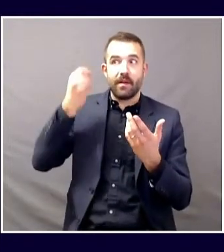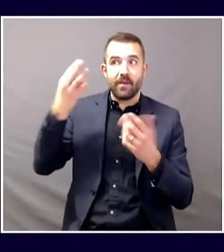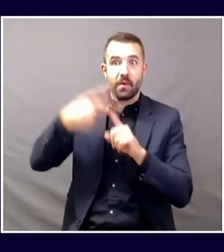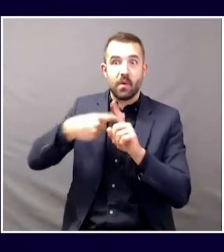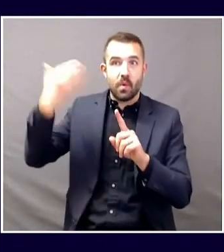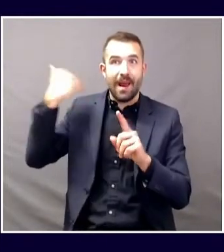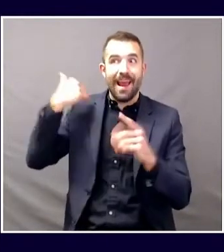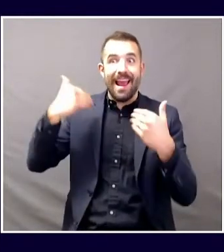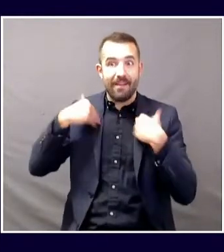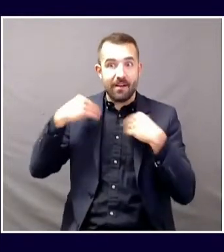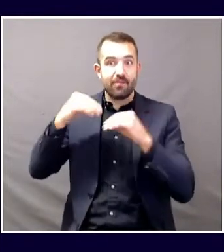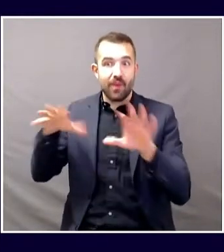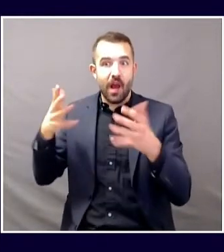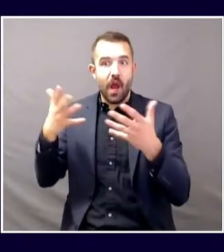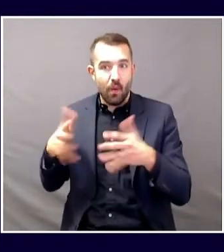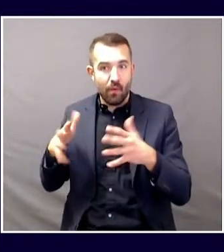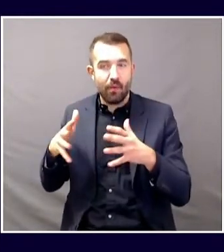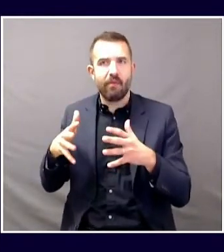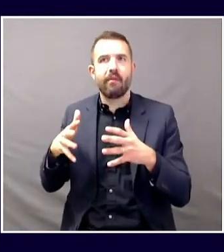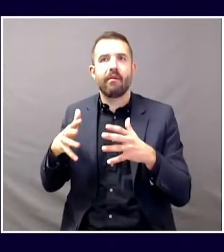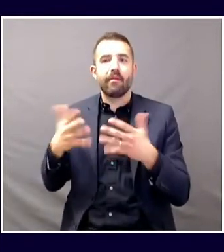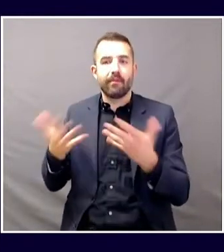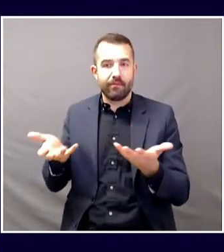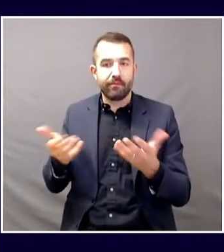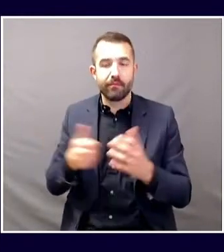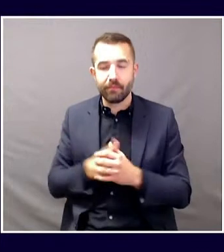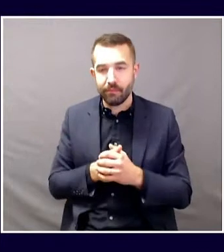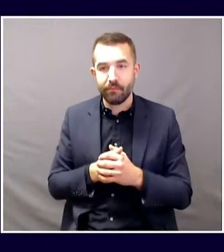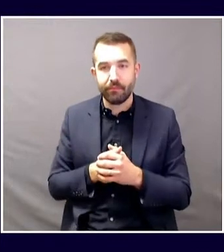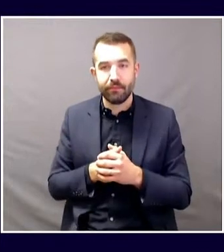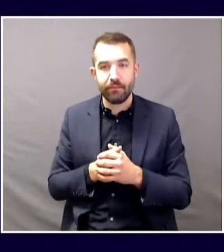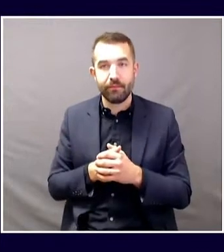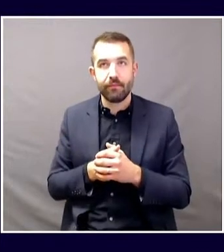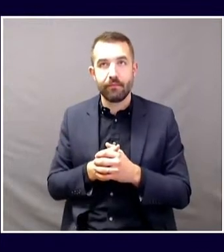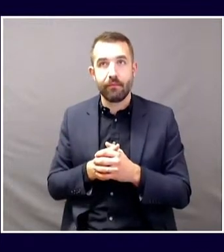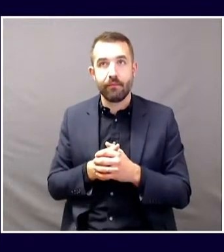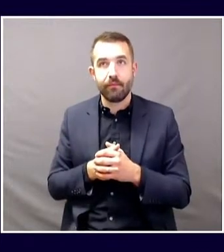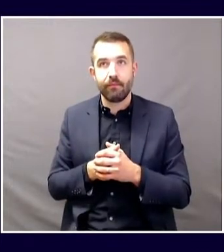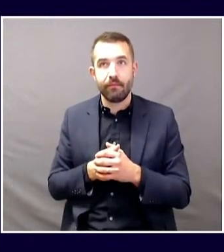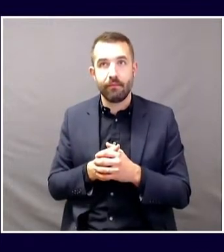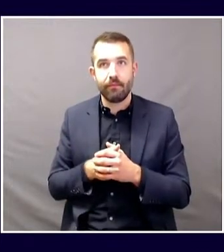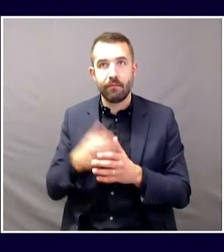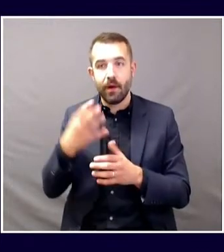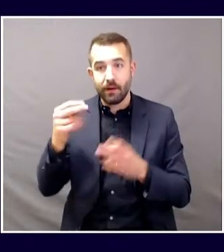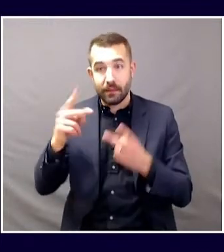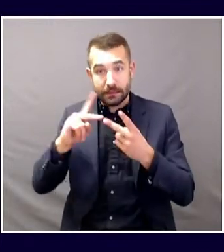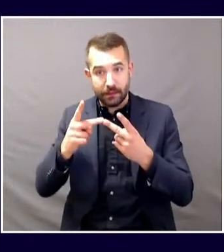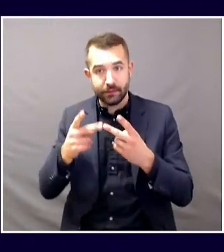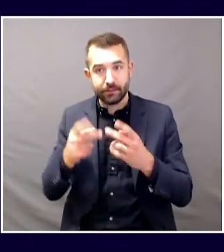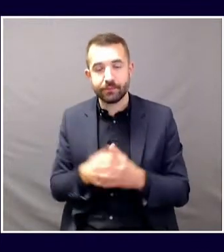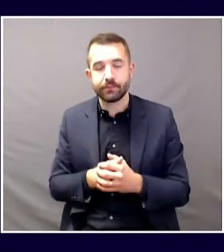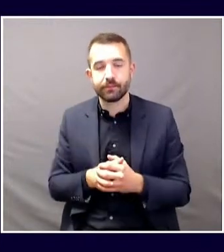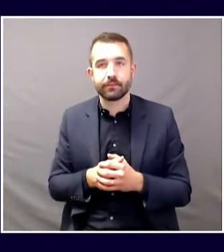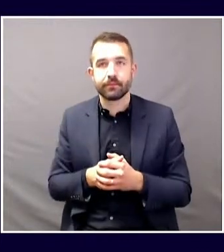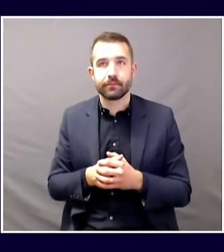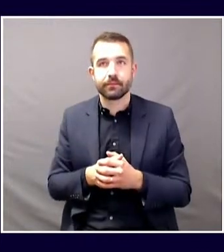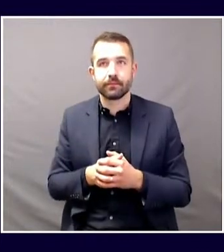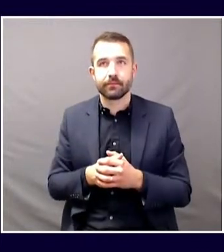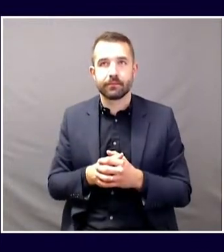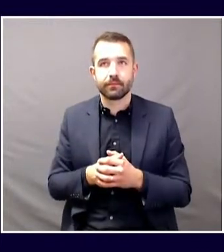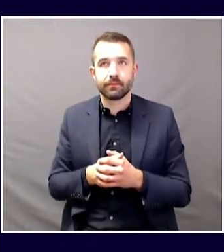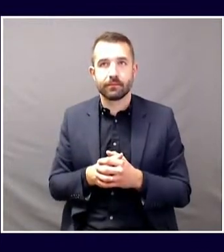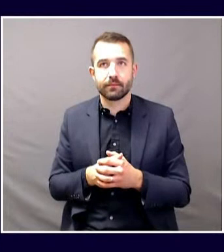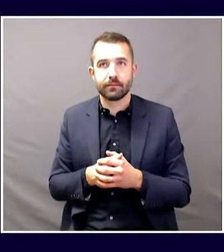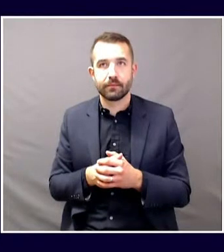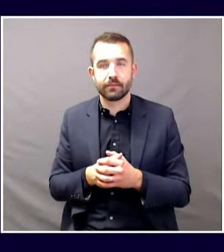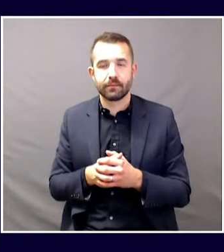well. And also on the subject of vaccines, there seems to be some confusion out there